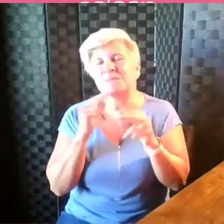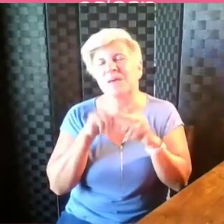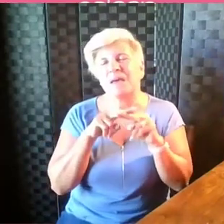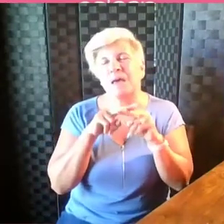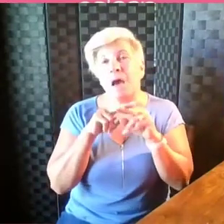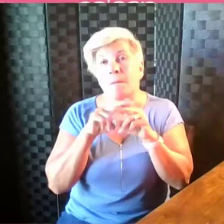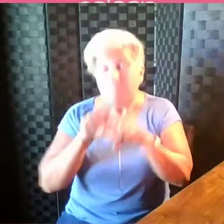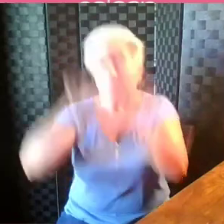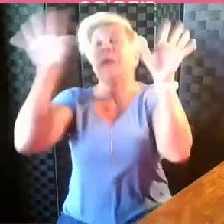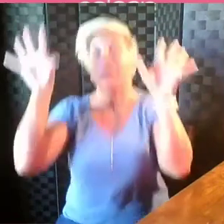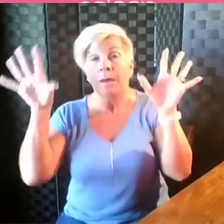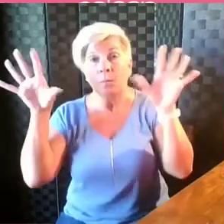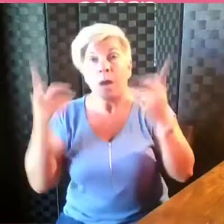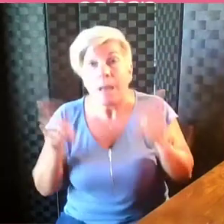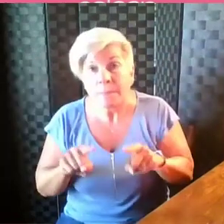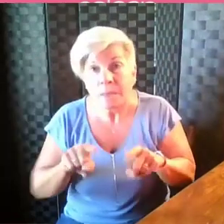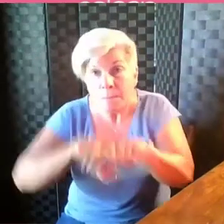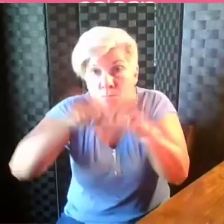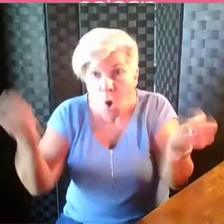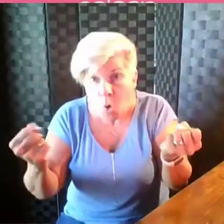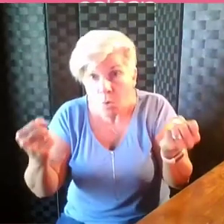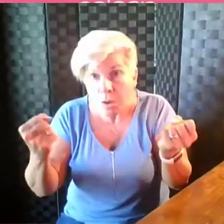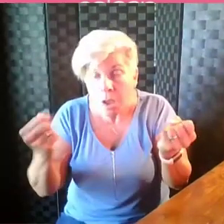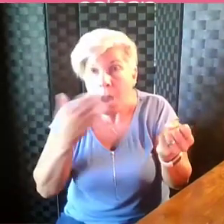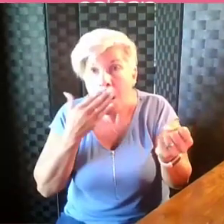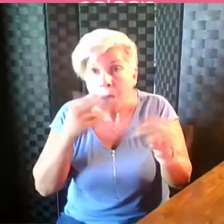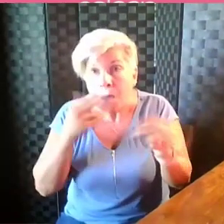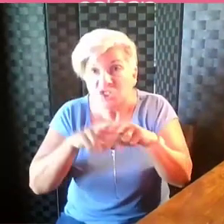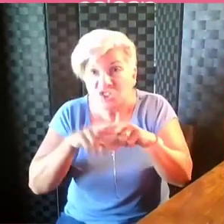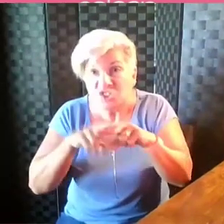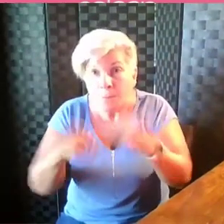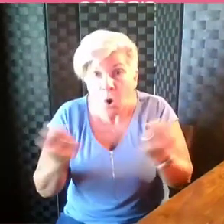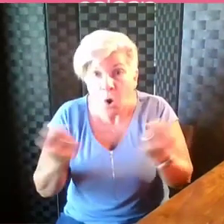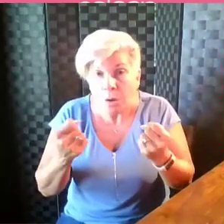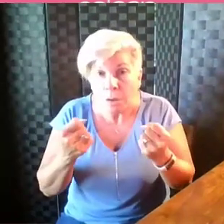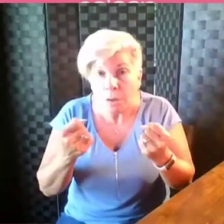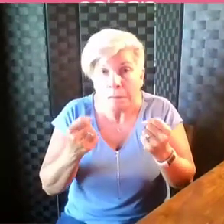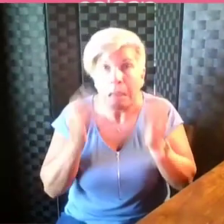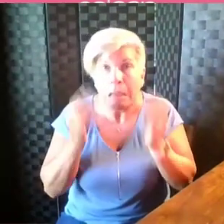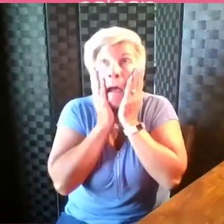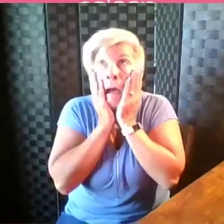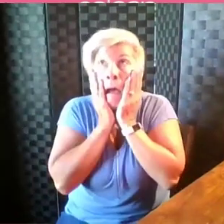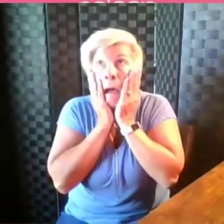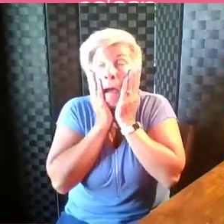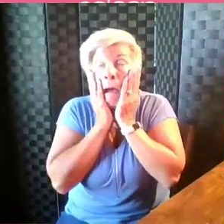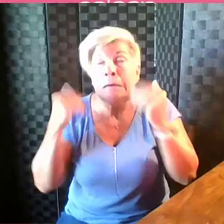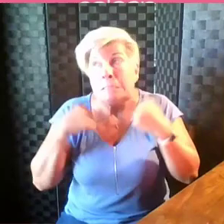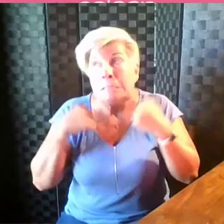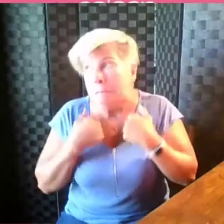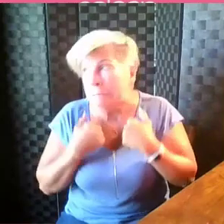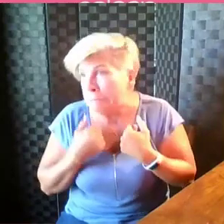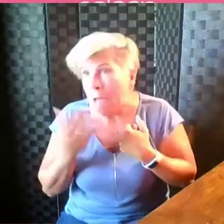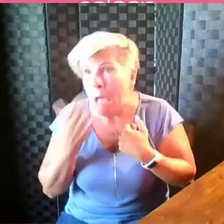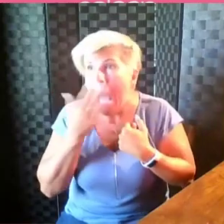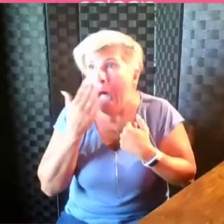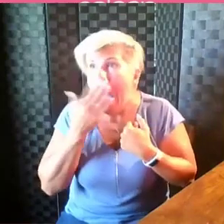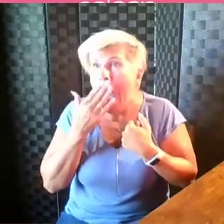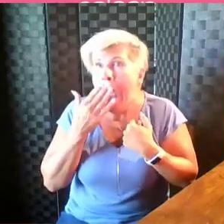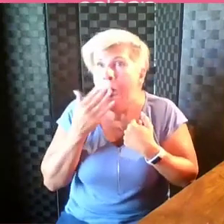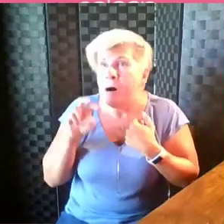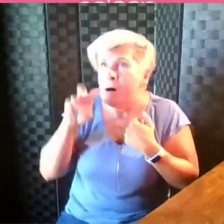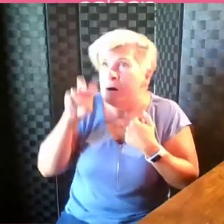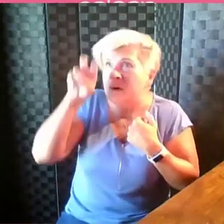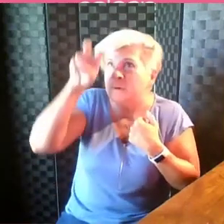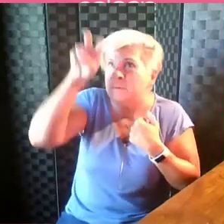into pieces. Goldilocks was very tired by this time, so she went upstairs to the bedroom. She lay down in the first